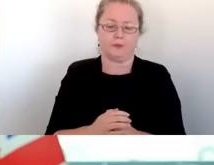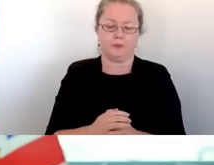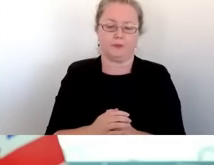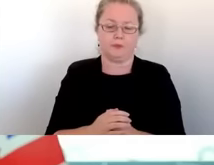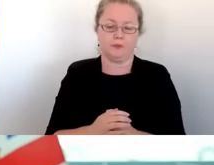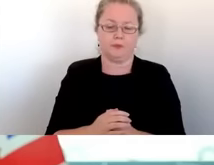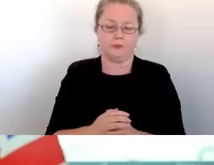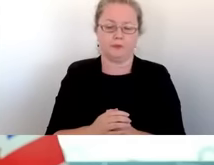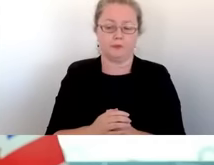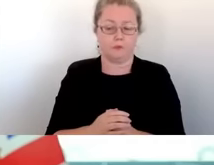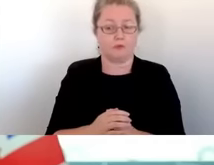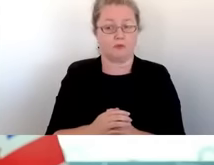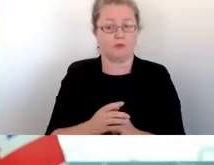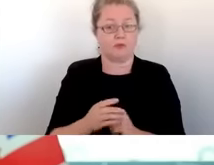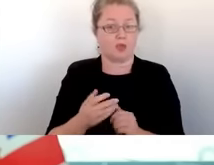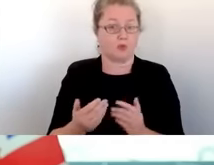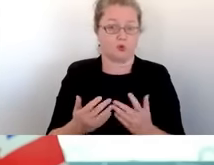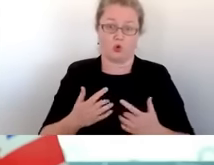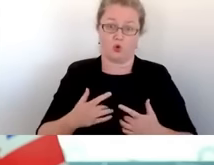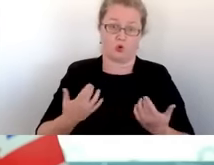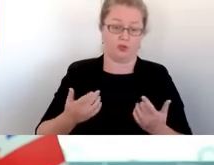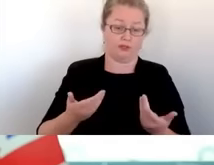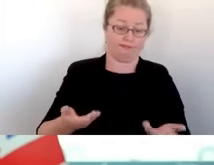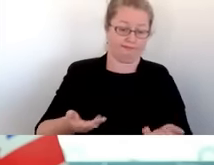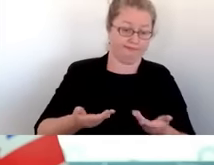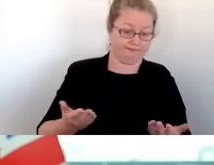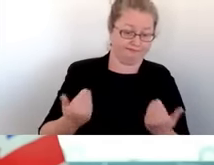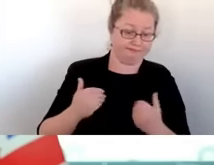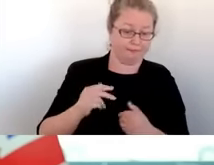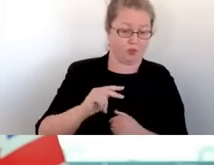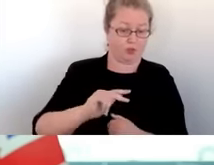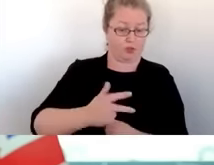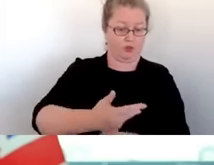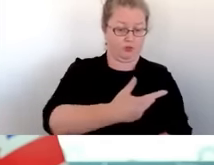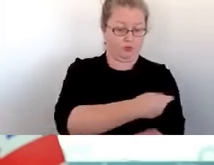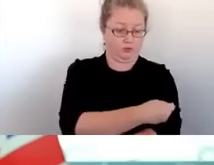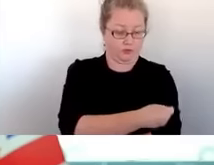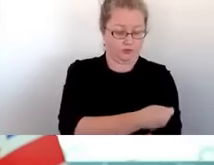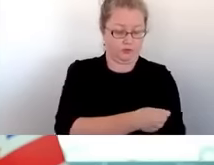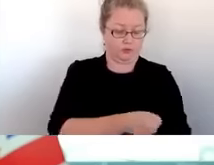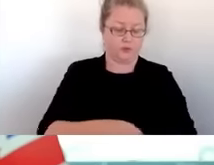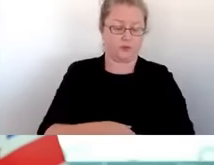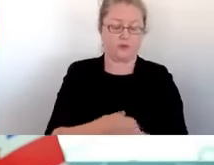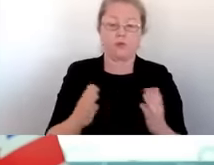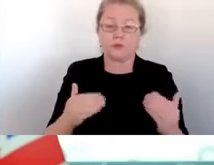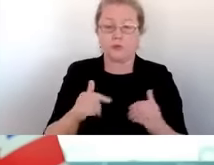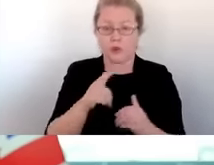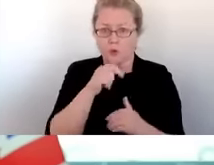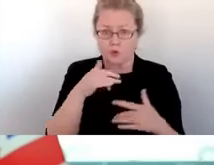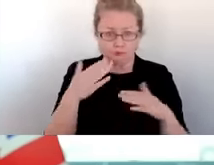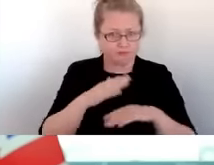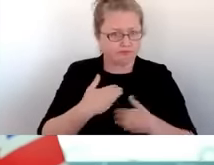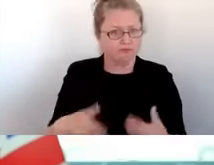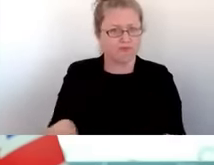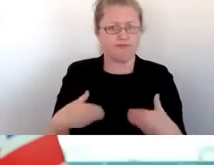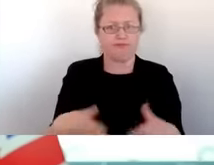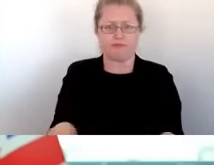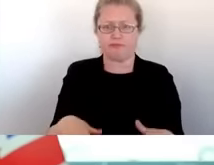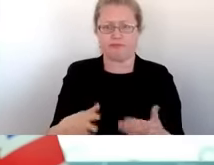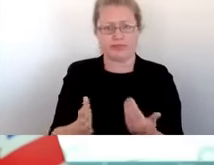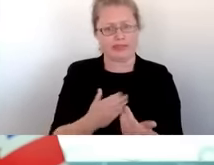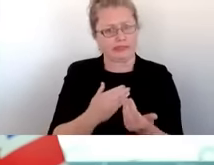individuals in those groups as early invites to the campaign. Those who are clinically extremely vulnerable.